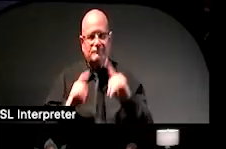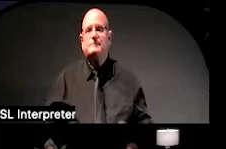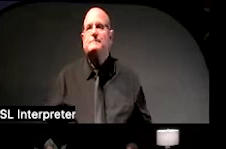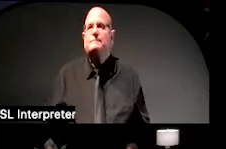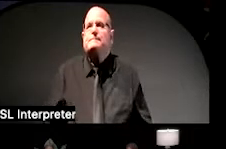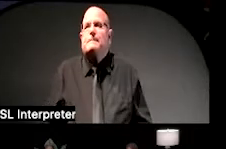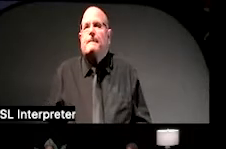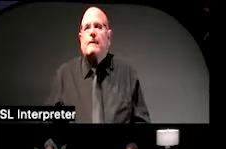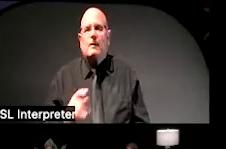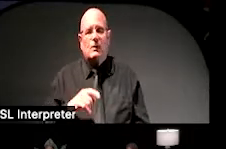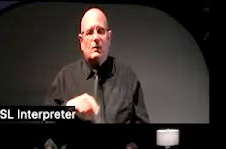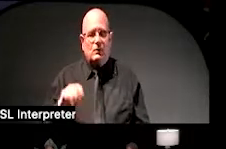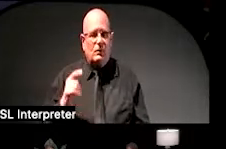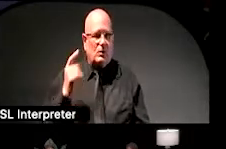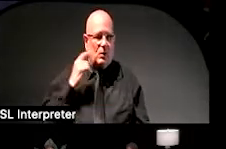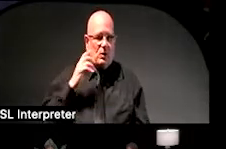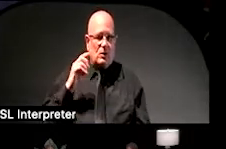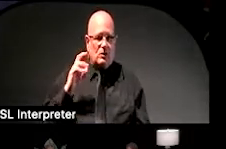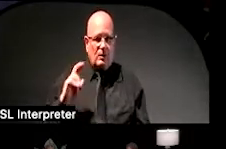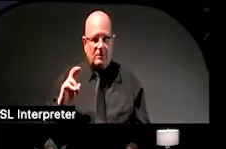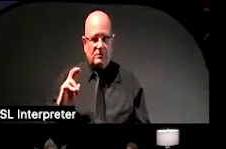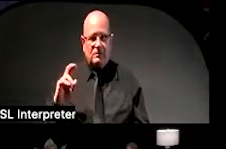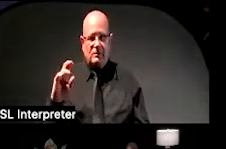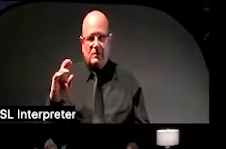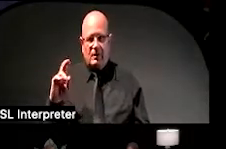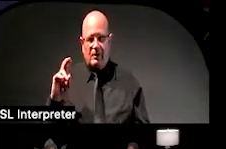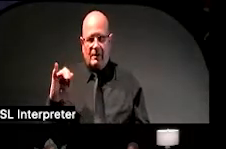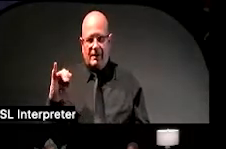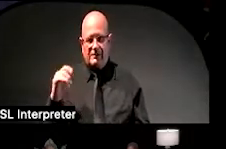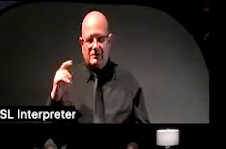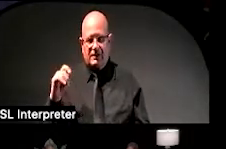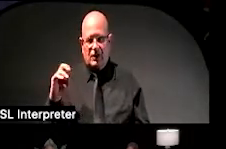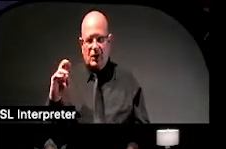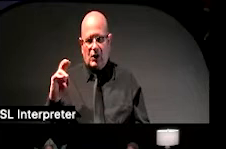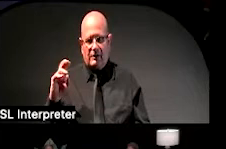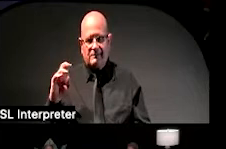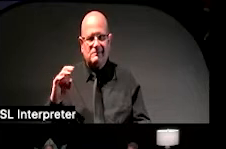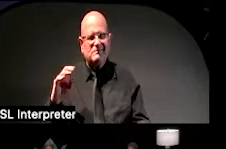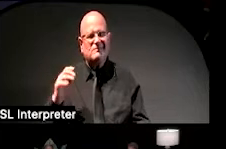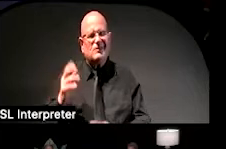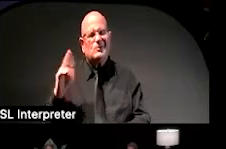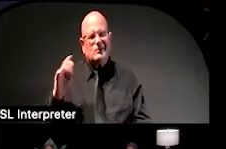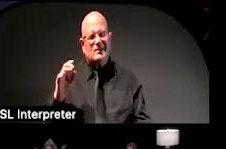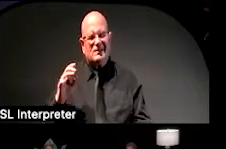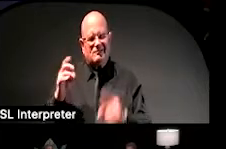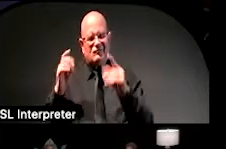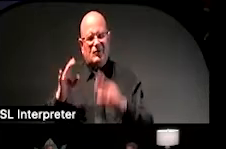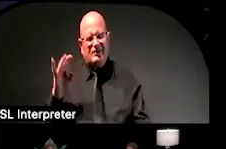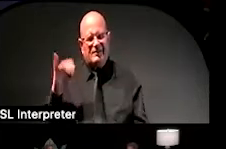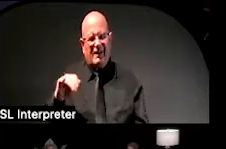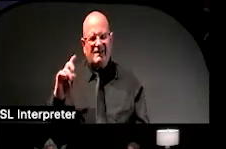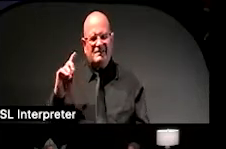So you all heard from Dr. Michelle Rigler earlier today, Executive Director of UTC's